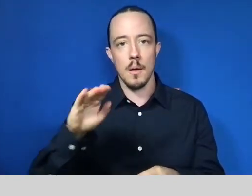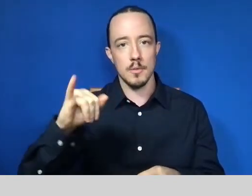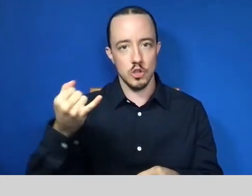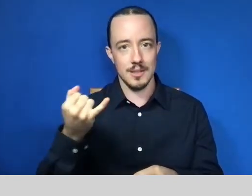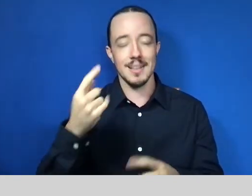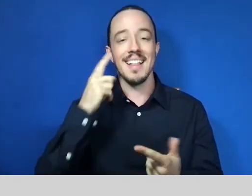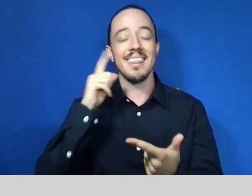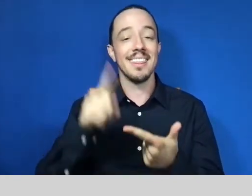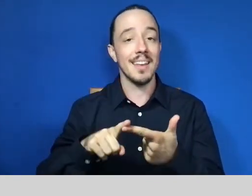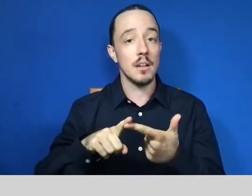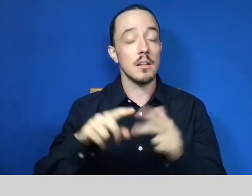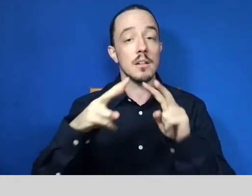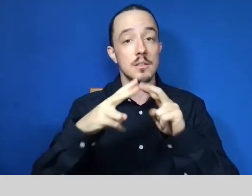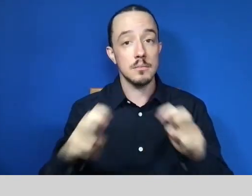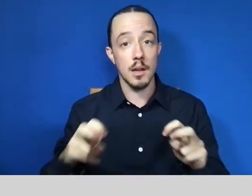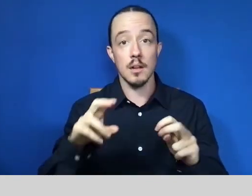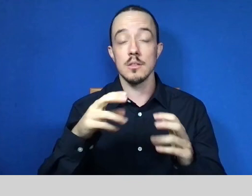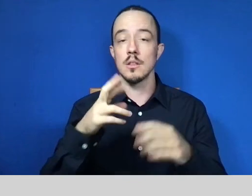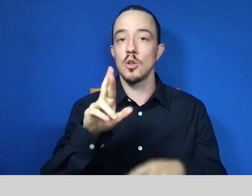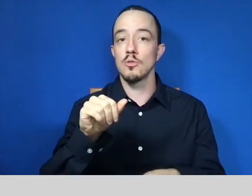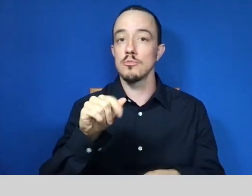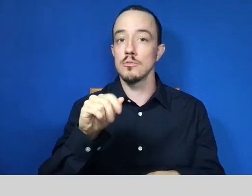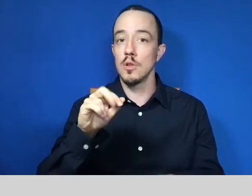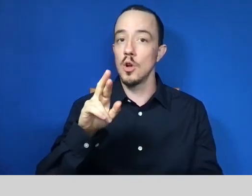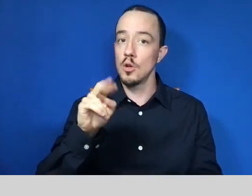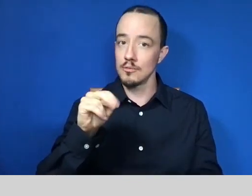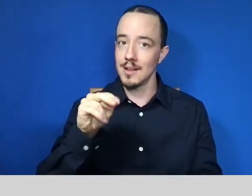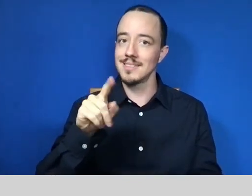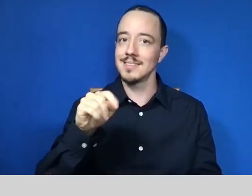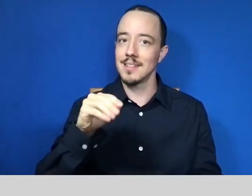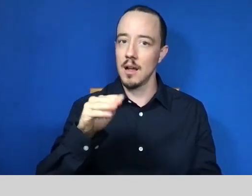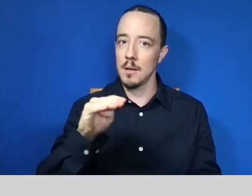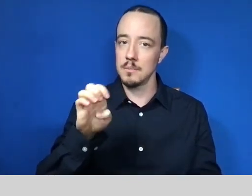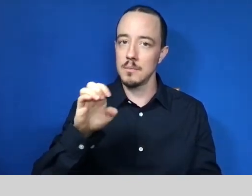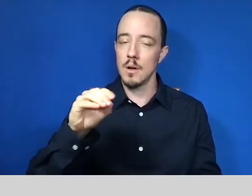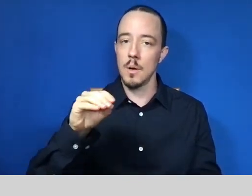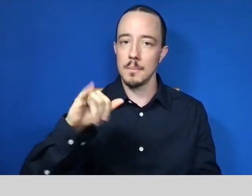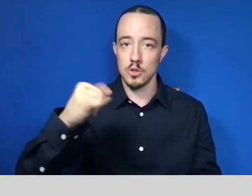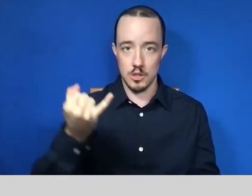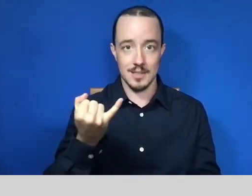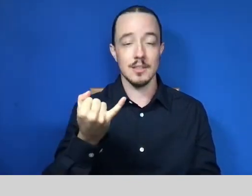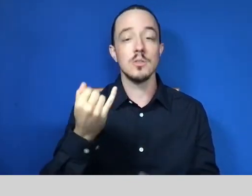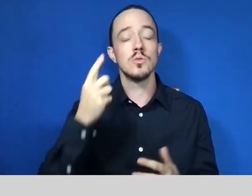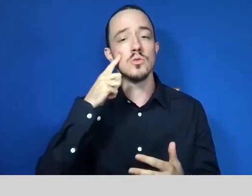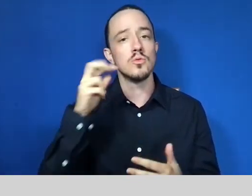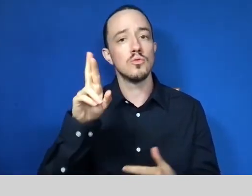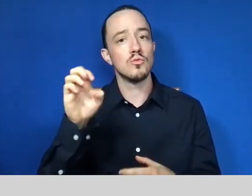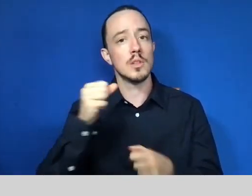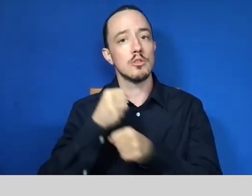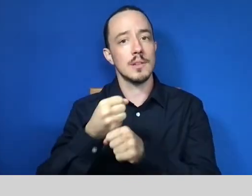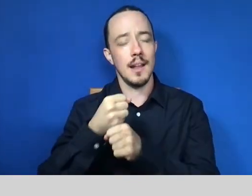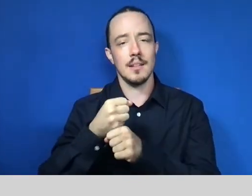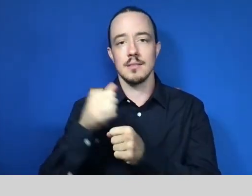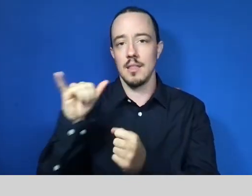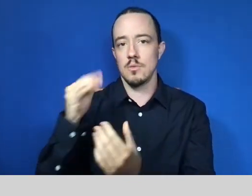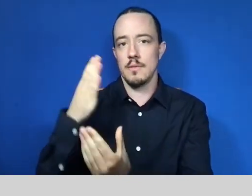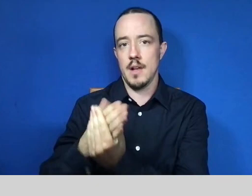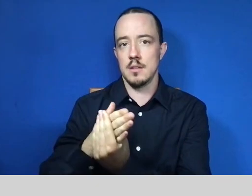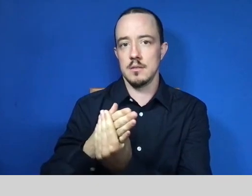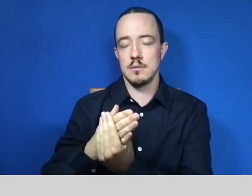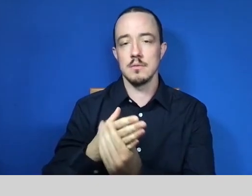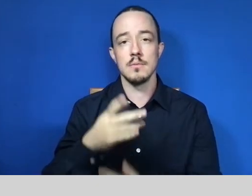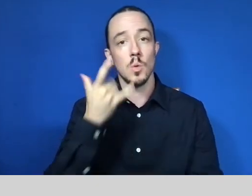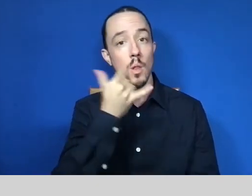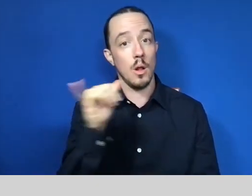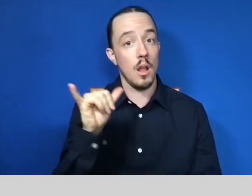runtime object of the module in order to recreate the stub files. If one wanted to implement such approach, it would look